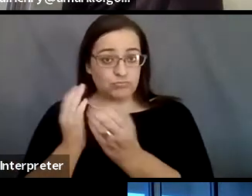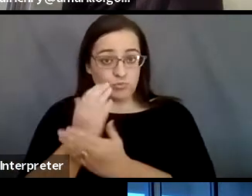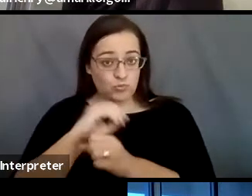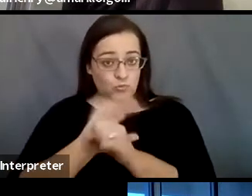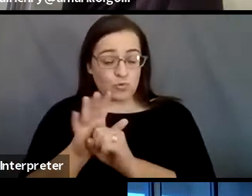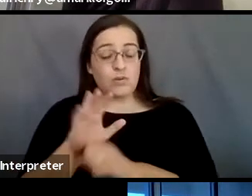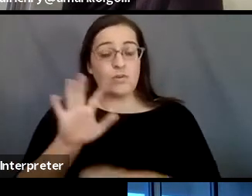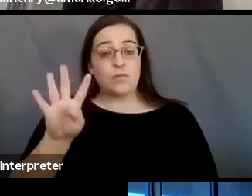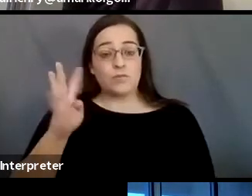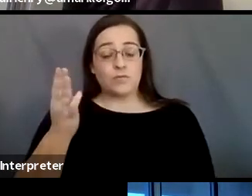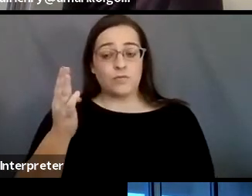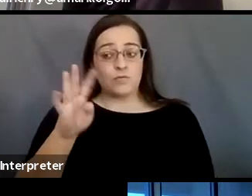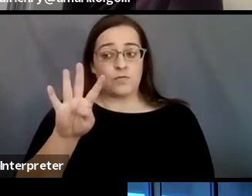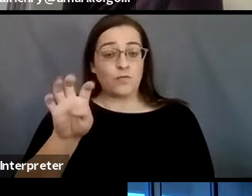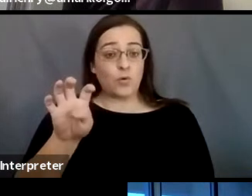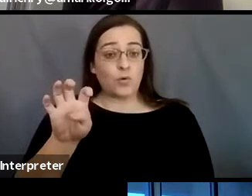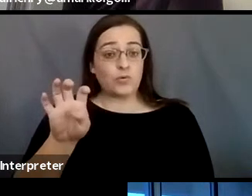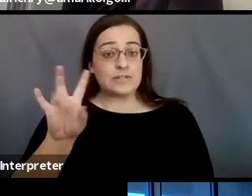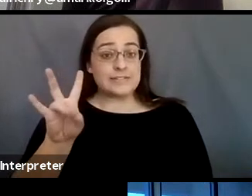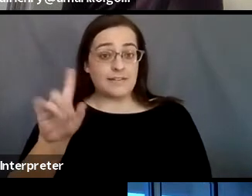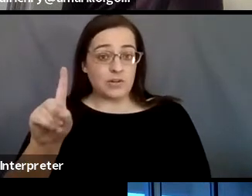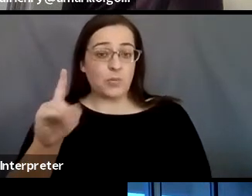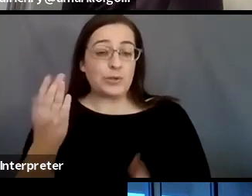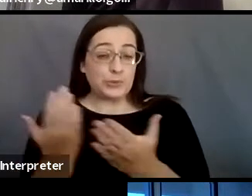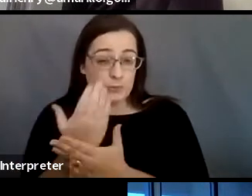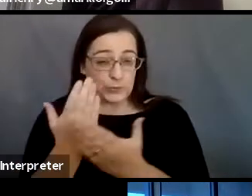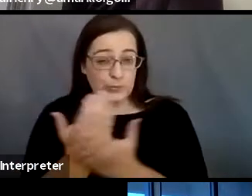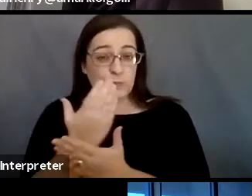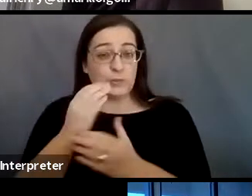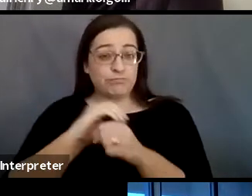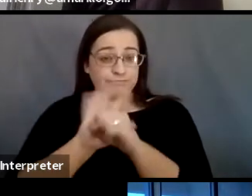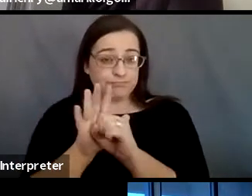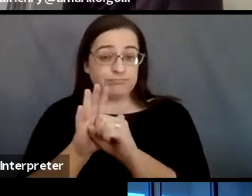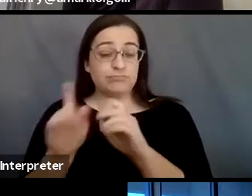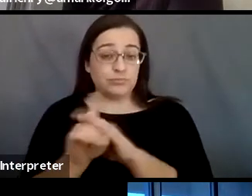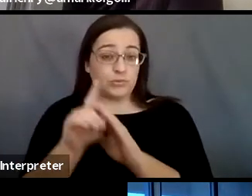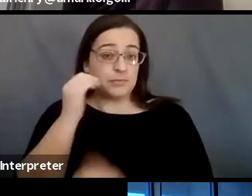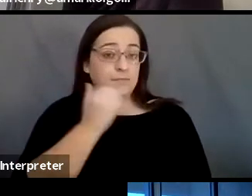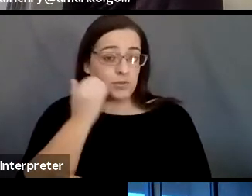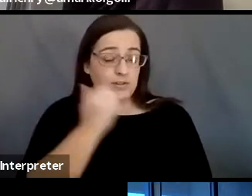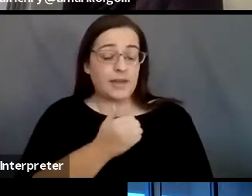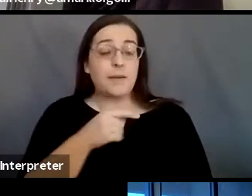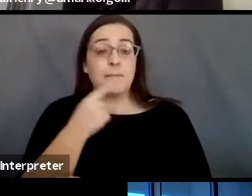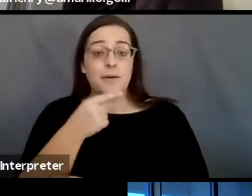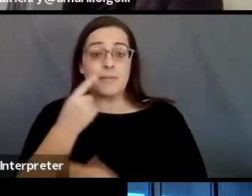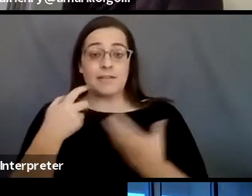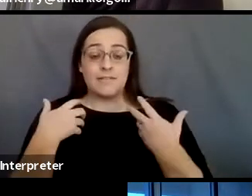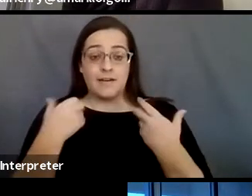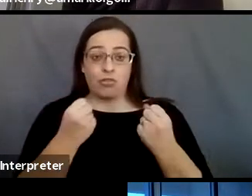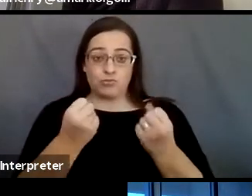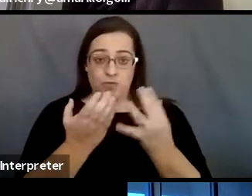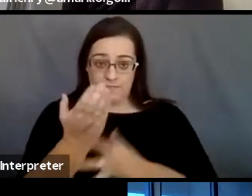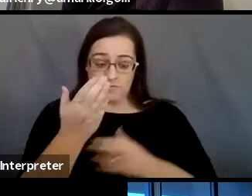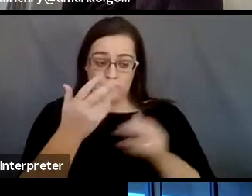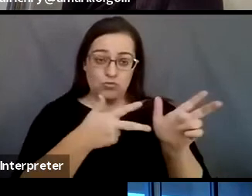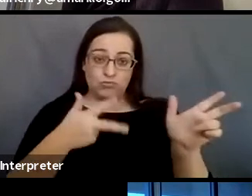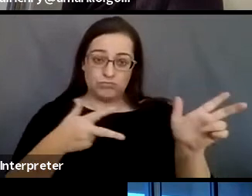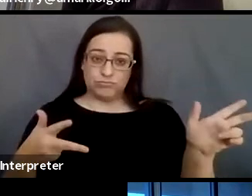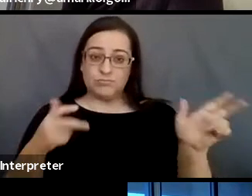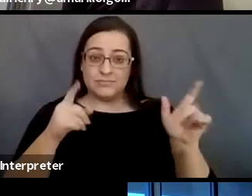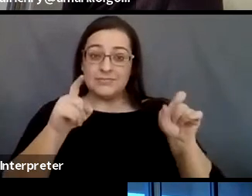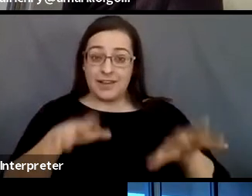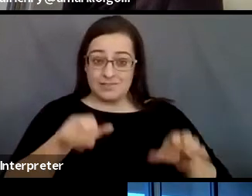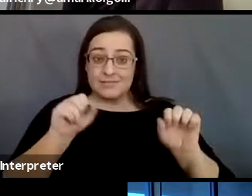at 471 new cases per day. The public health drive-through testing site does remain operational,